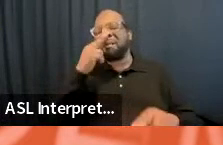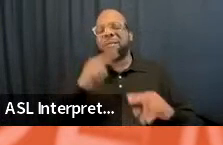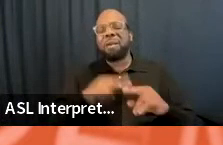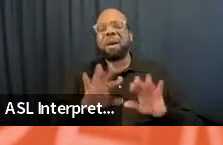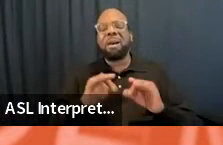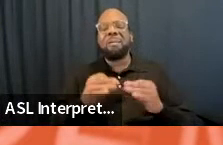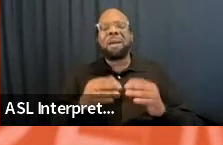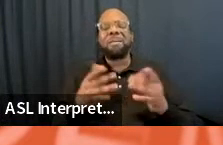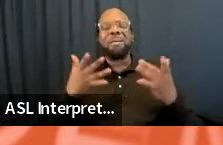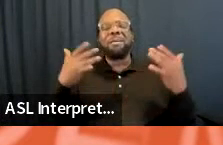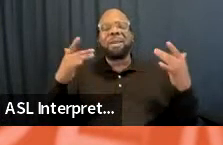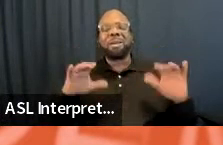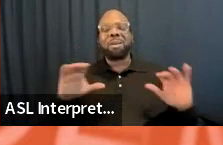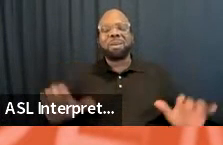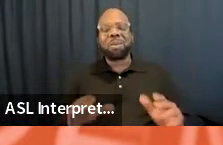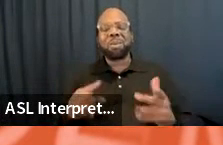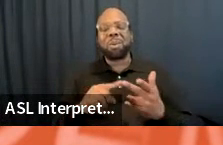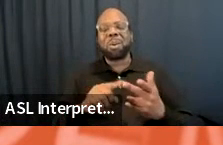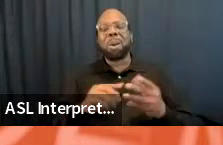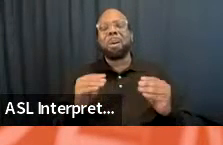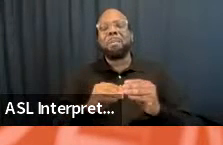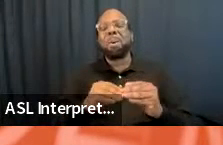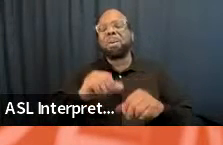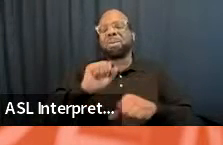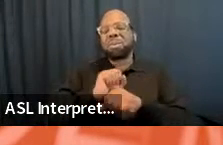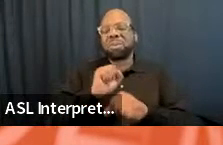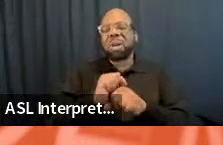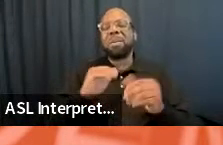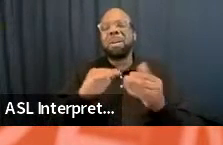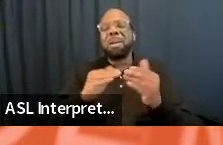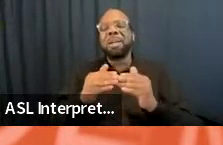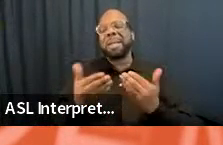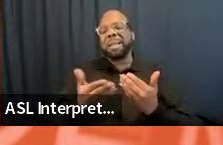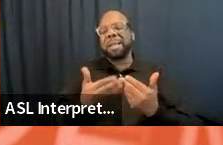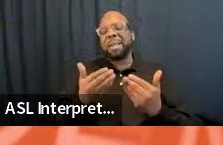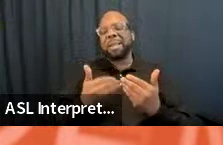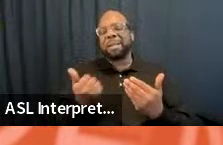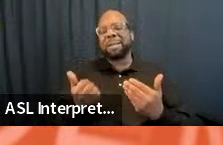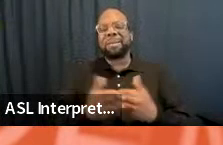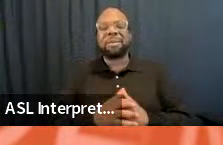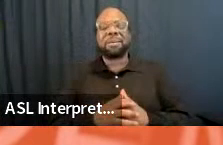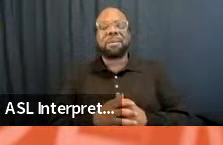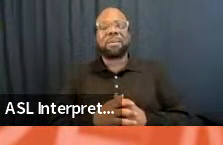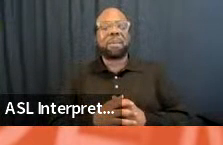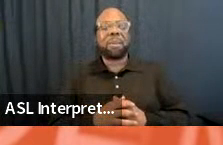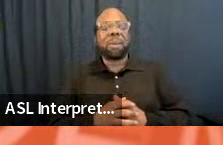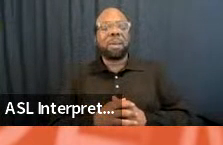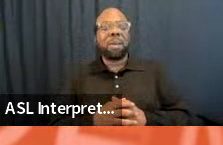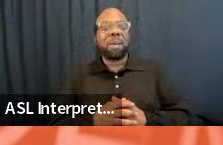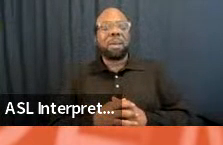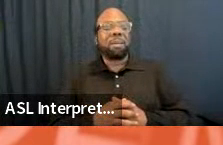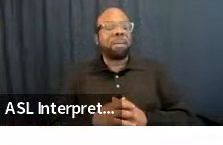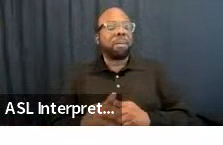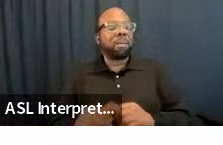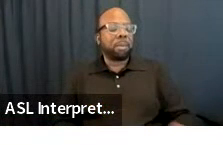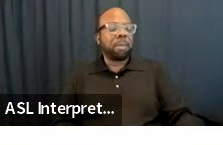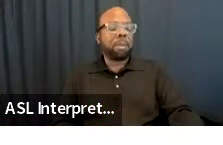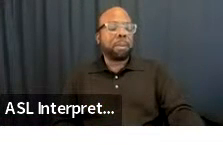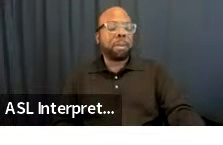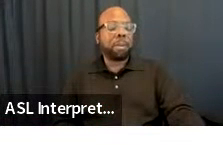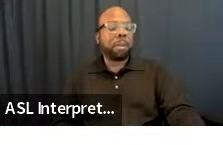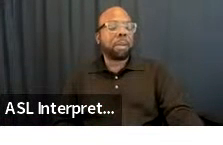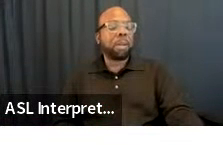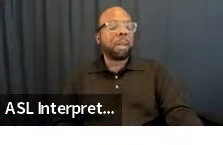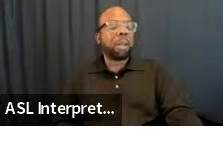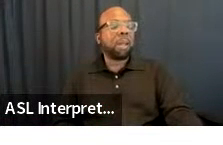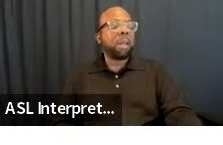activities, more jobs, and a city that is just a bit easier to make it in. Next slide, please.